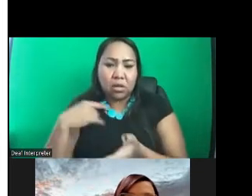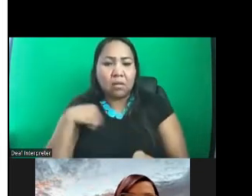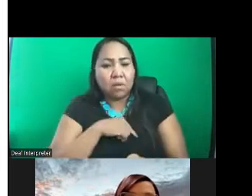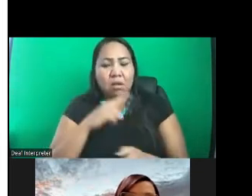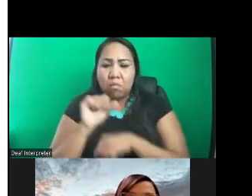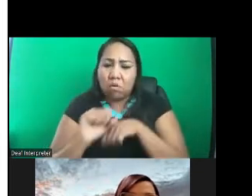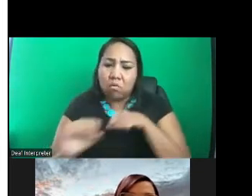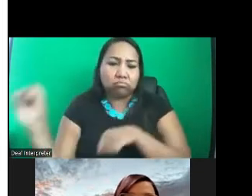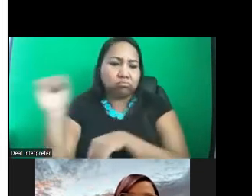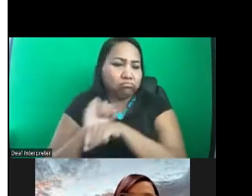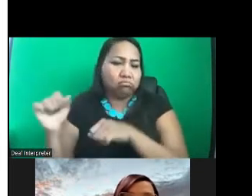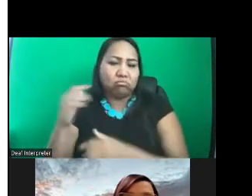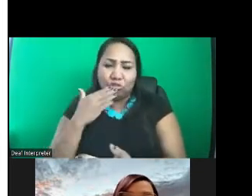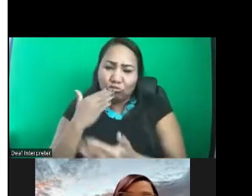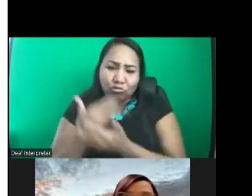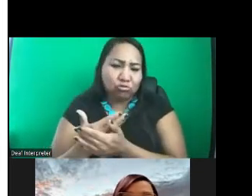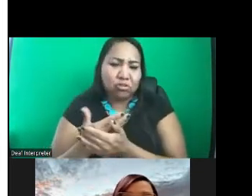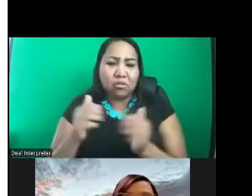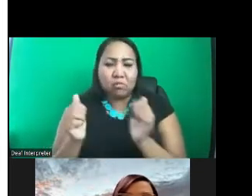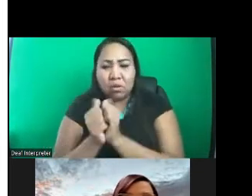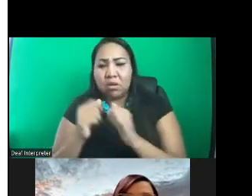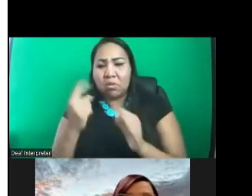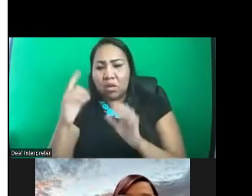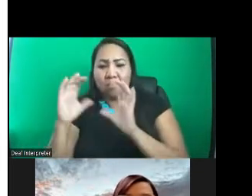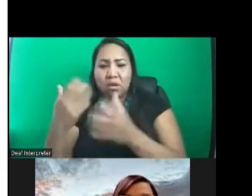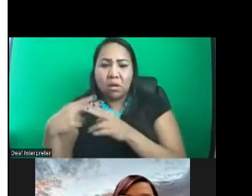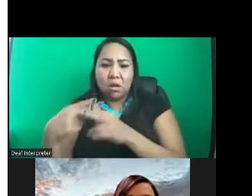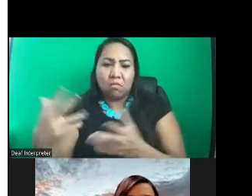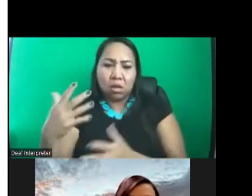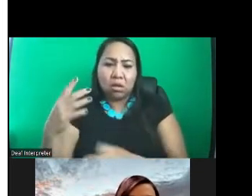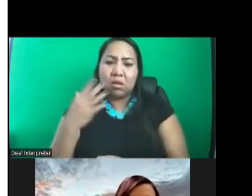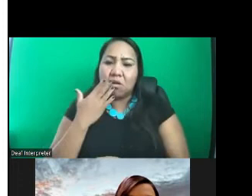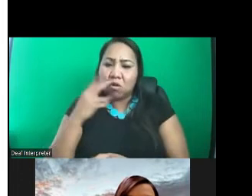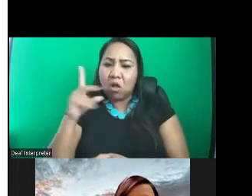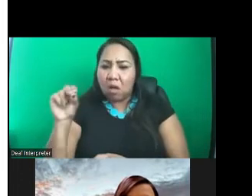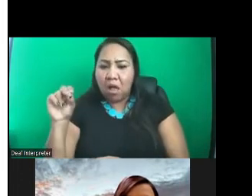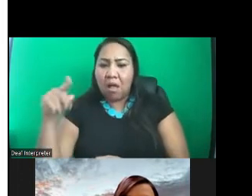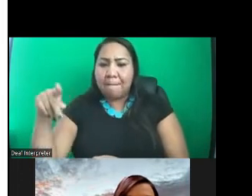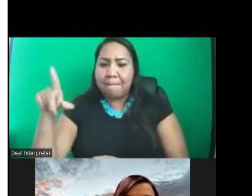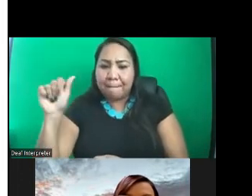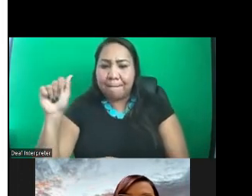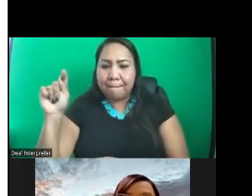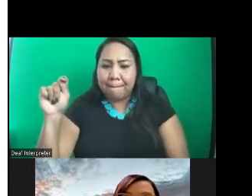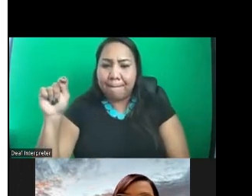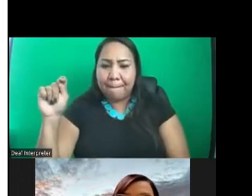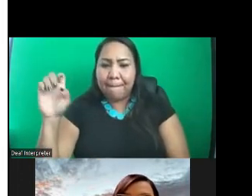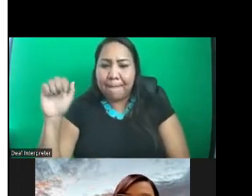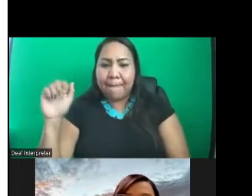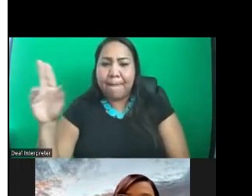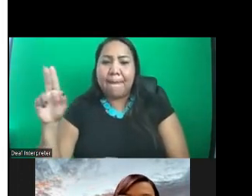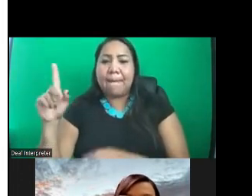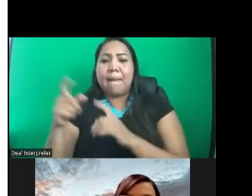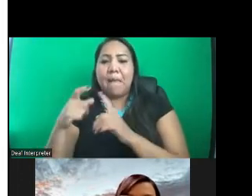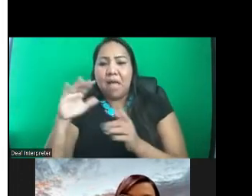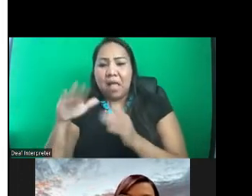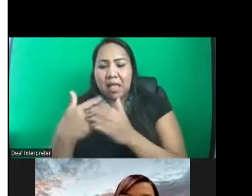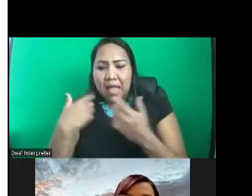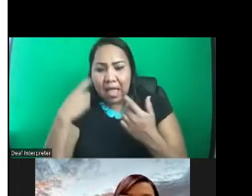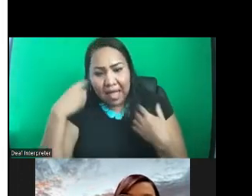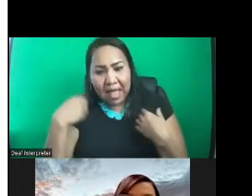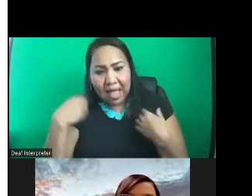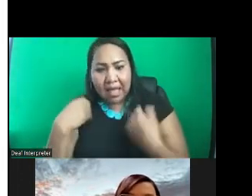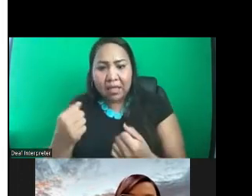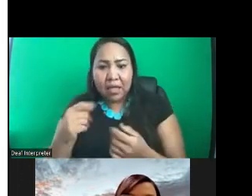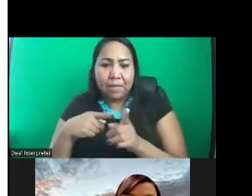closely with an entity by the name of the Colorado Plateau Center for Health Professions, which is through North Country Healthcare, which is based out